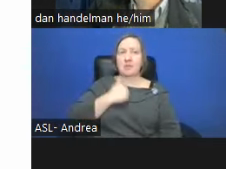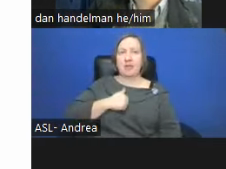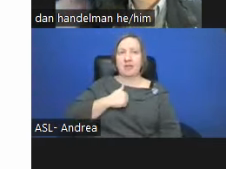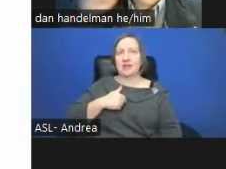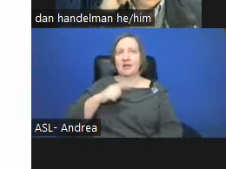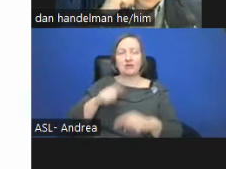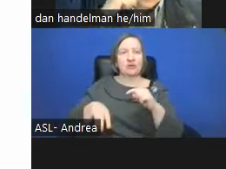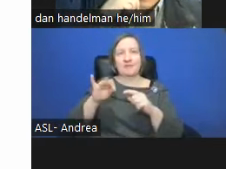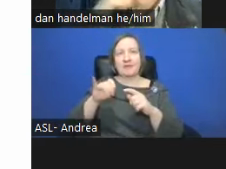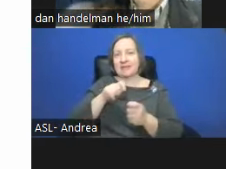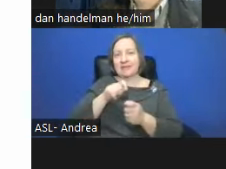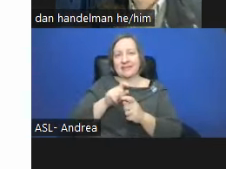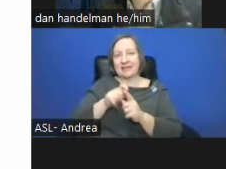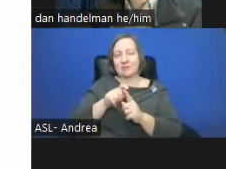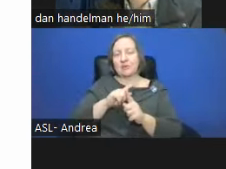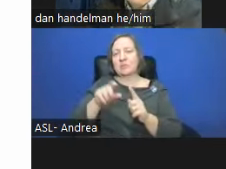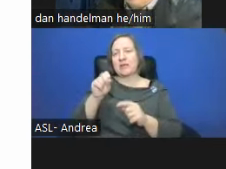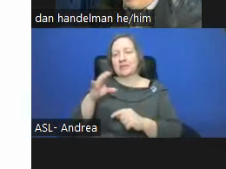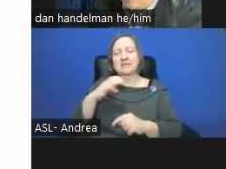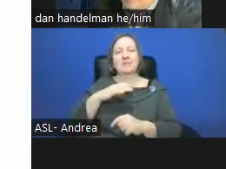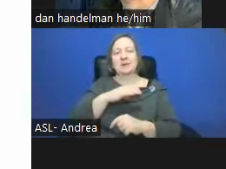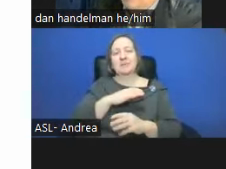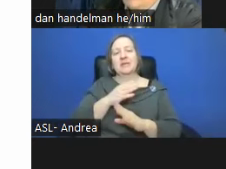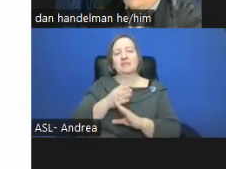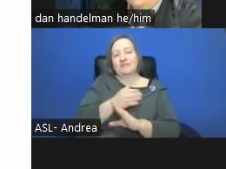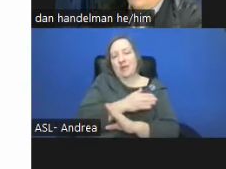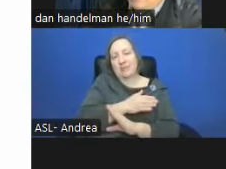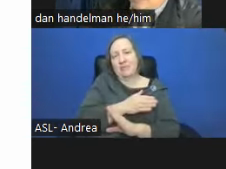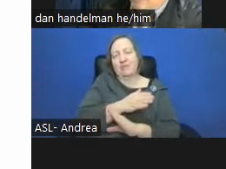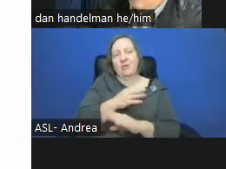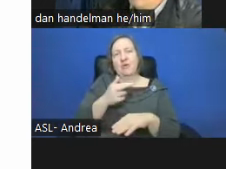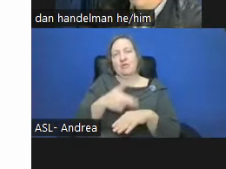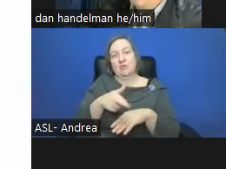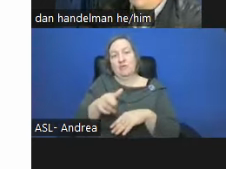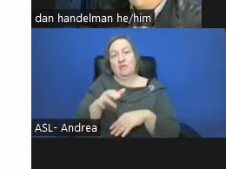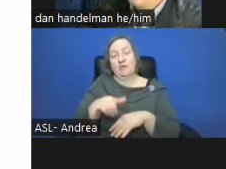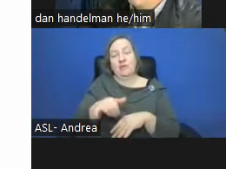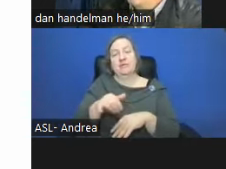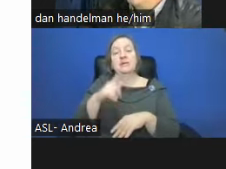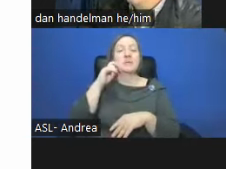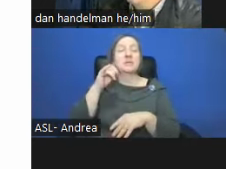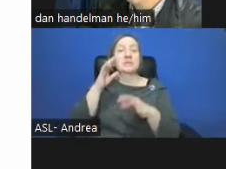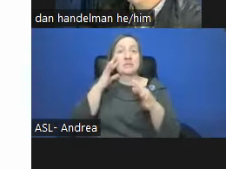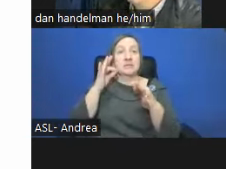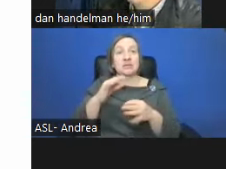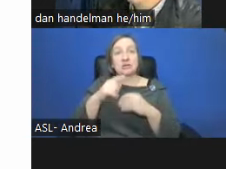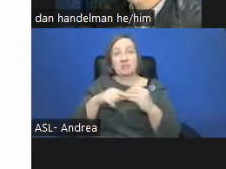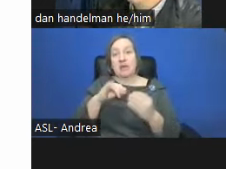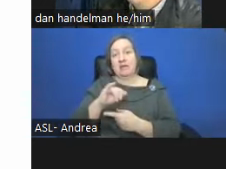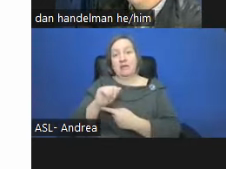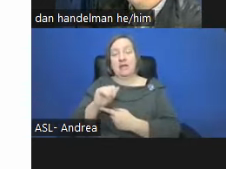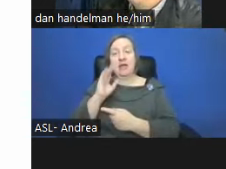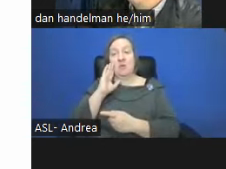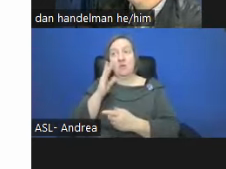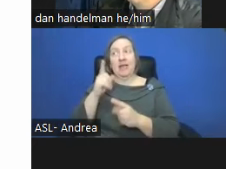couldn't find the exact words, but the subcommittee at right before referring this, because the decision on internal affairs is coming